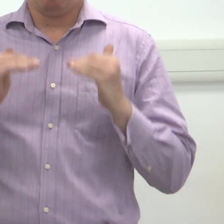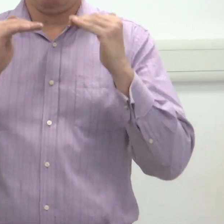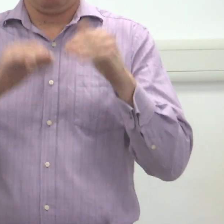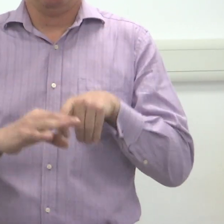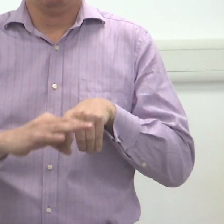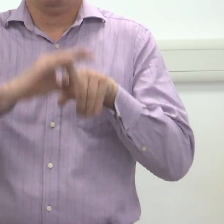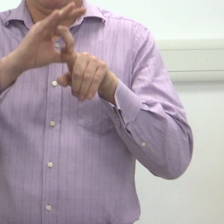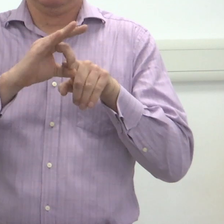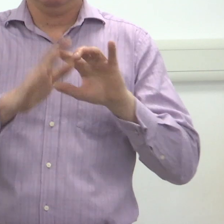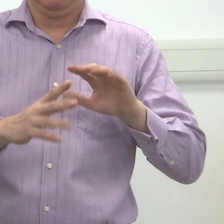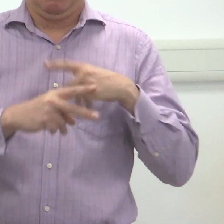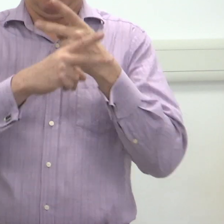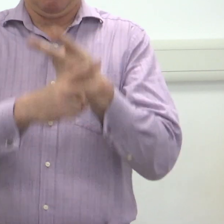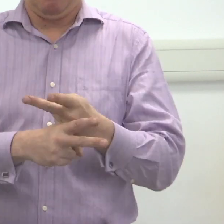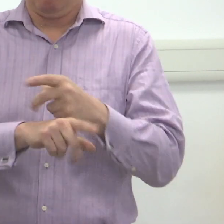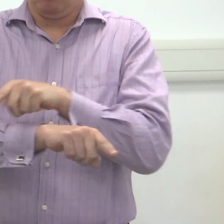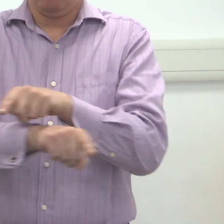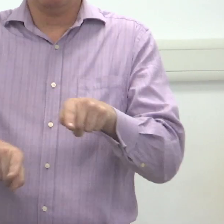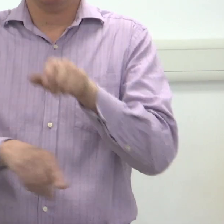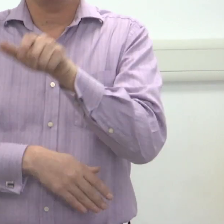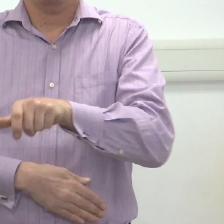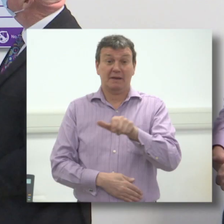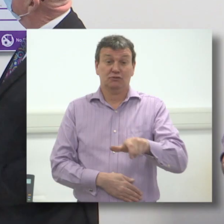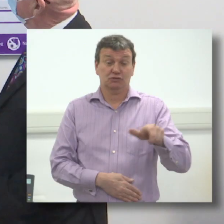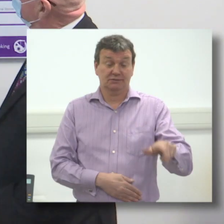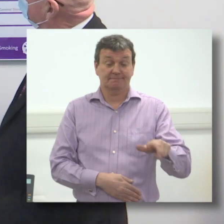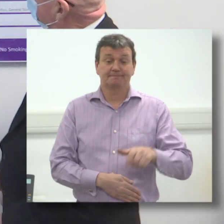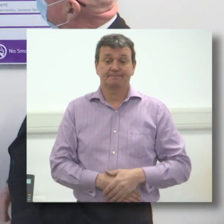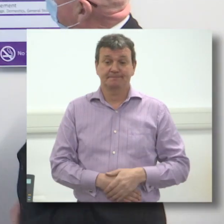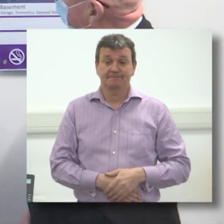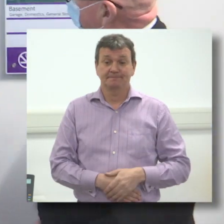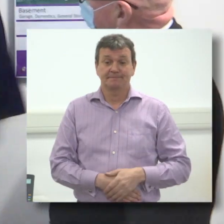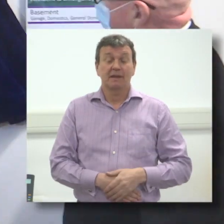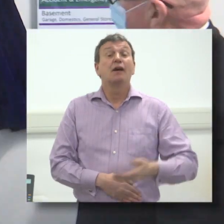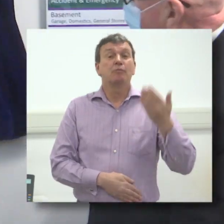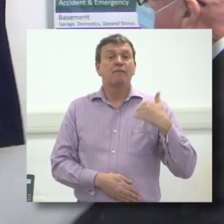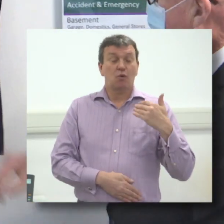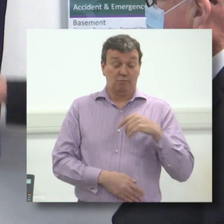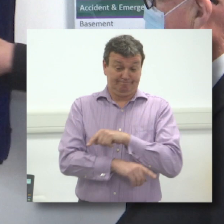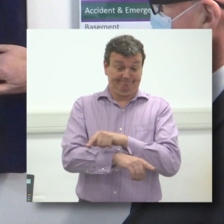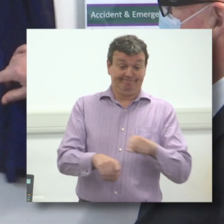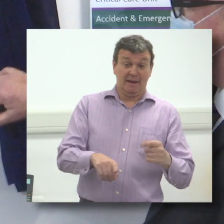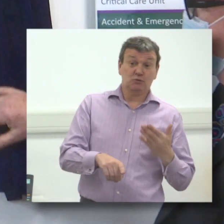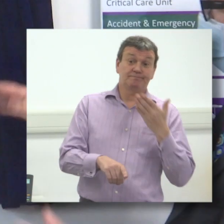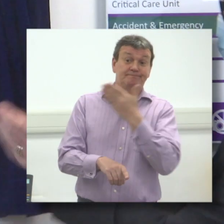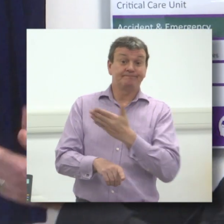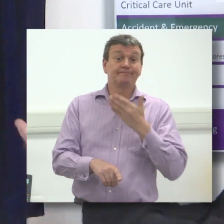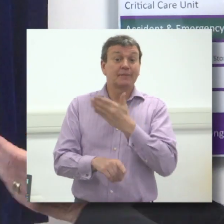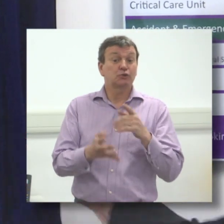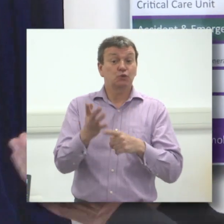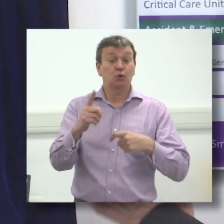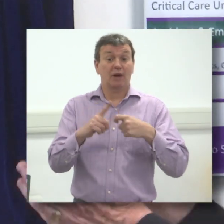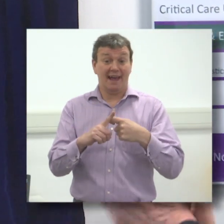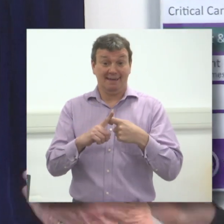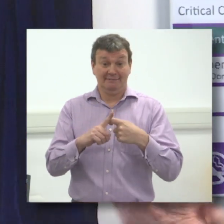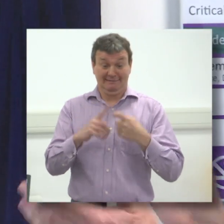for our patients here, we'll also be in a position to repatriate some services which weren't being delivered before. We